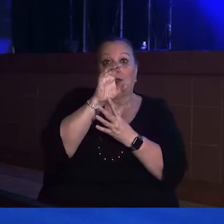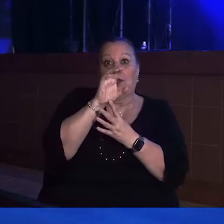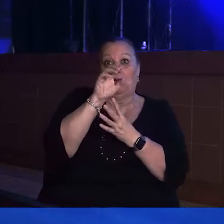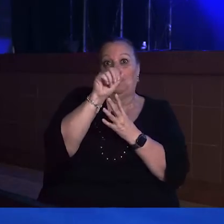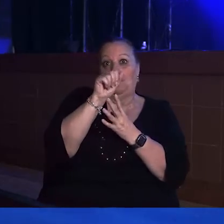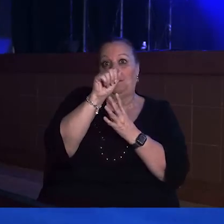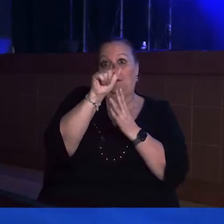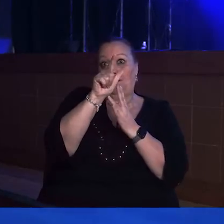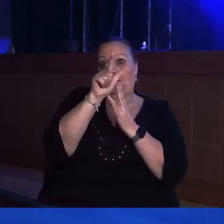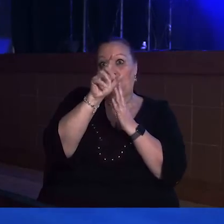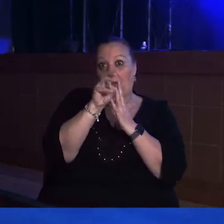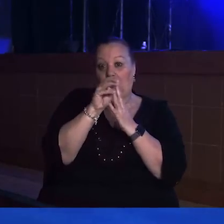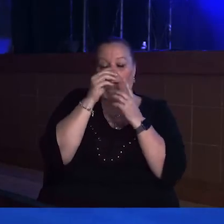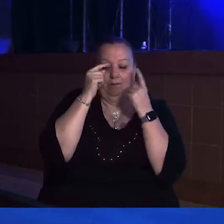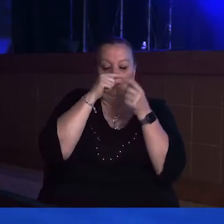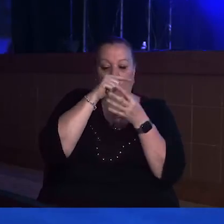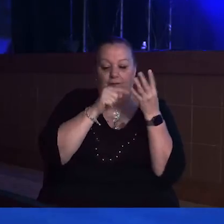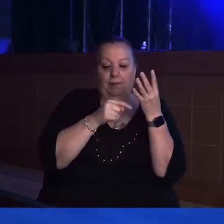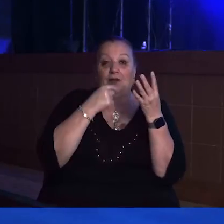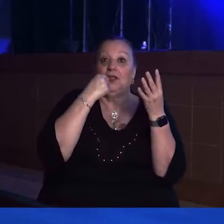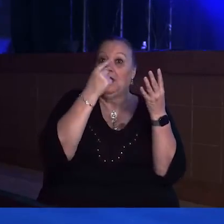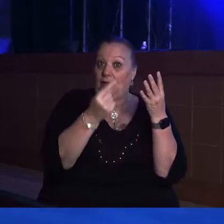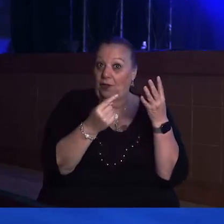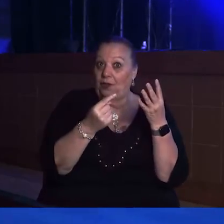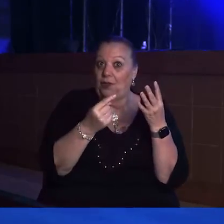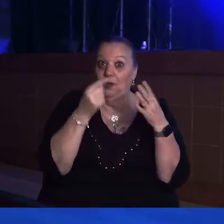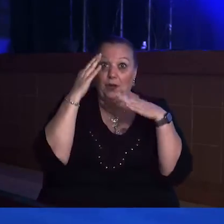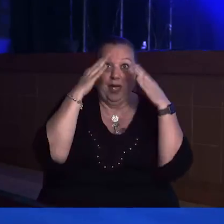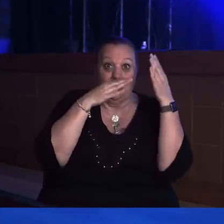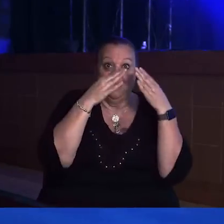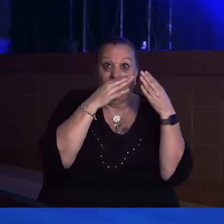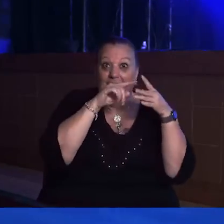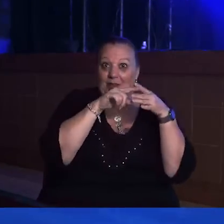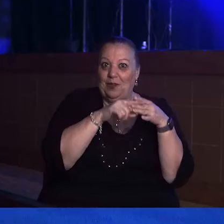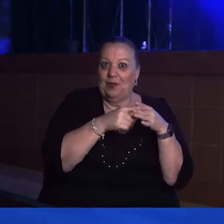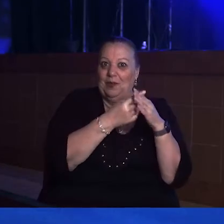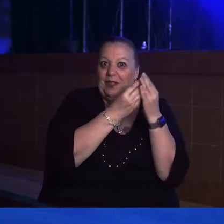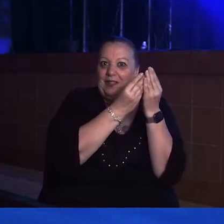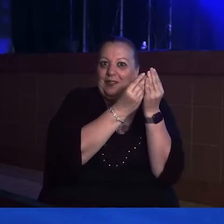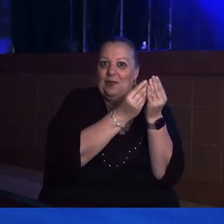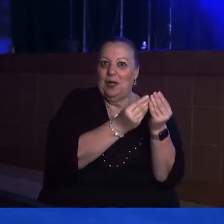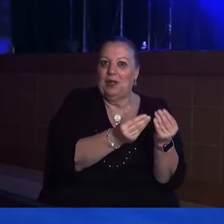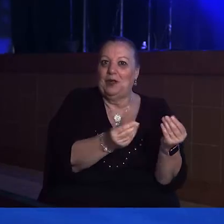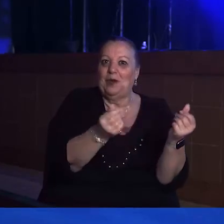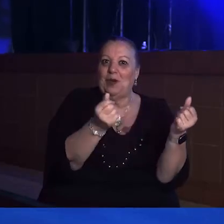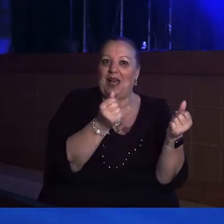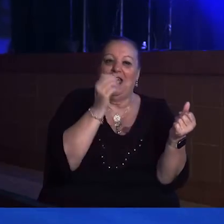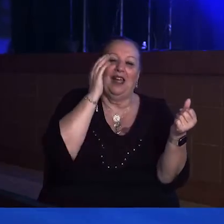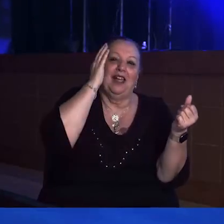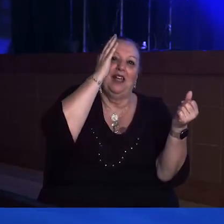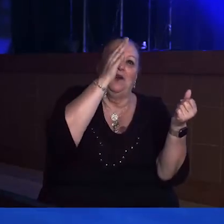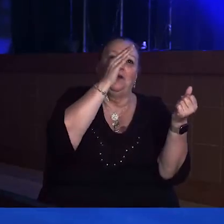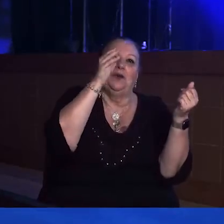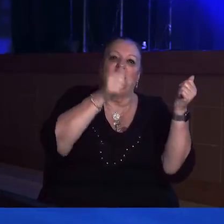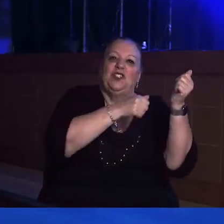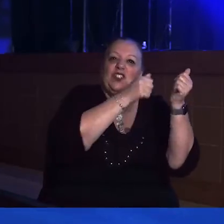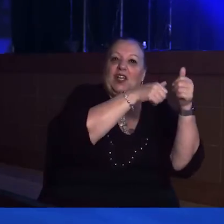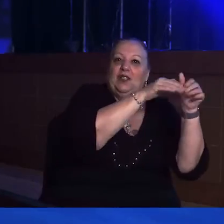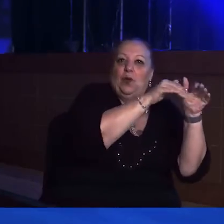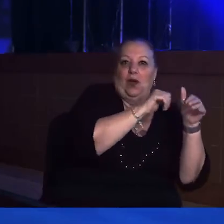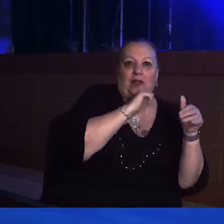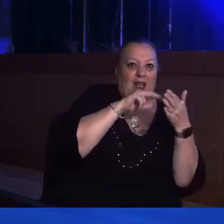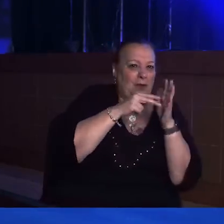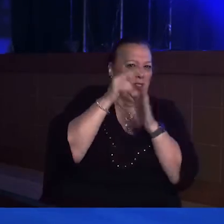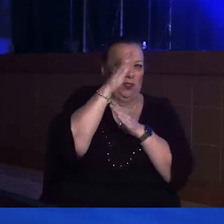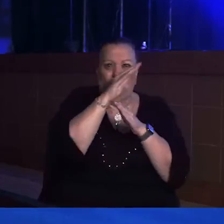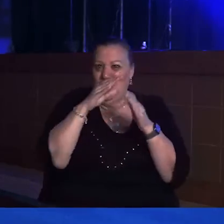acronym, friends, I got to tell you, anxiety will begin to melt away. It will be chased away. It doesn't mean that you're never going to have anxious thoughts